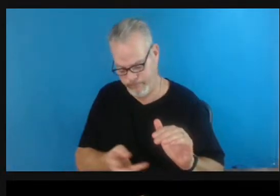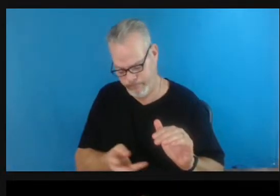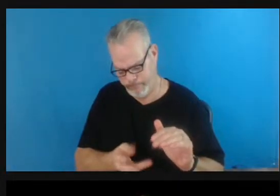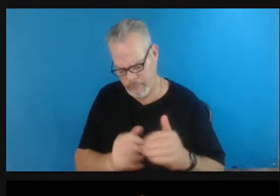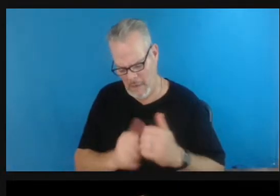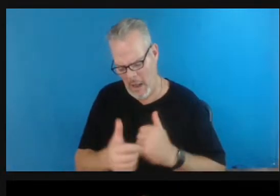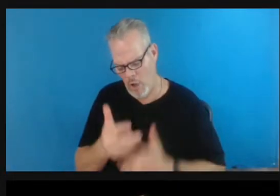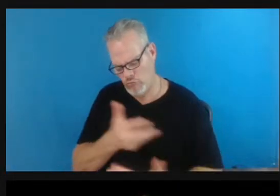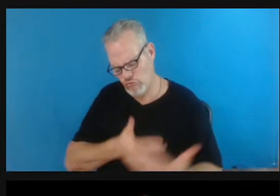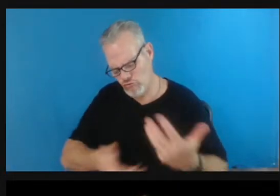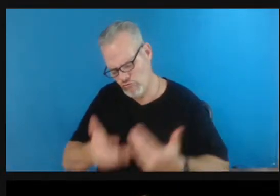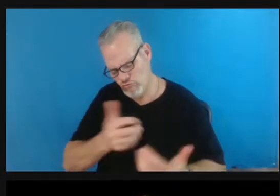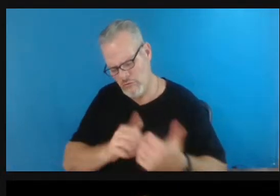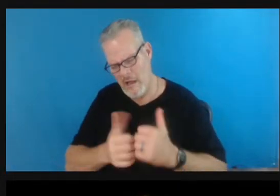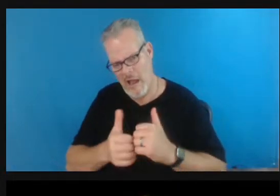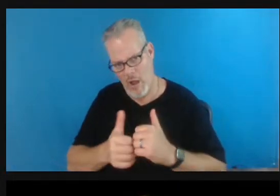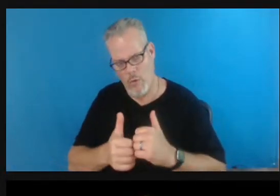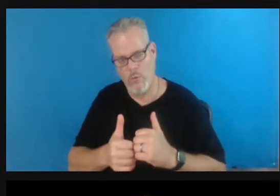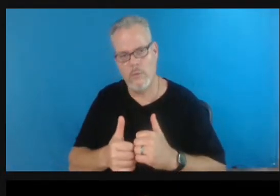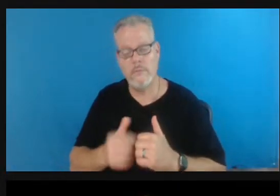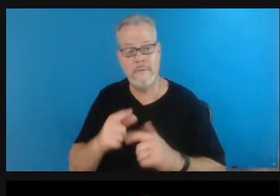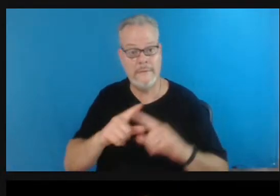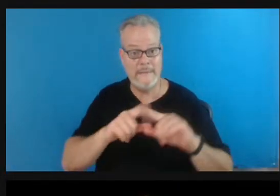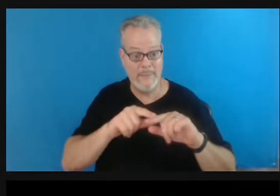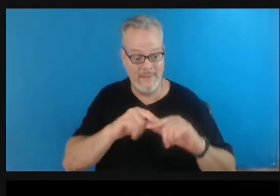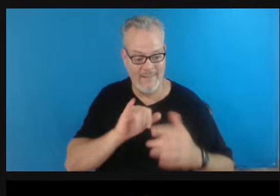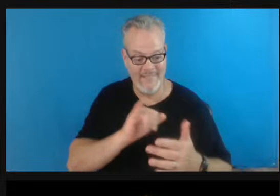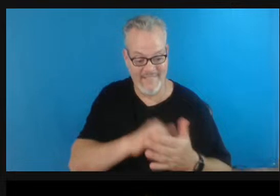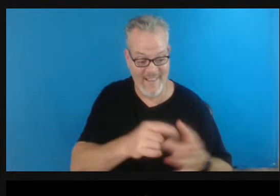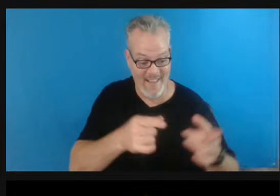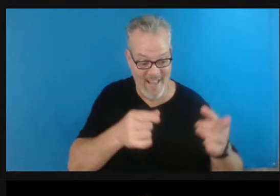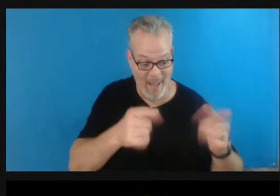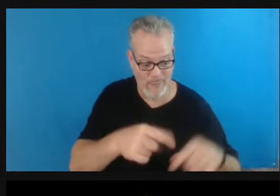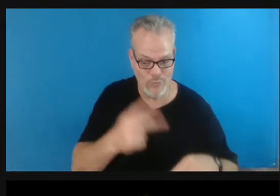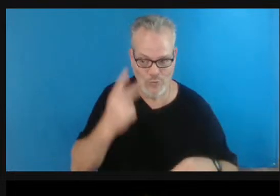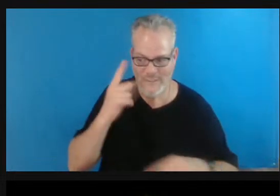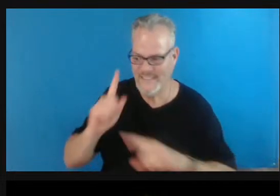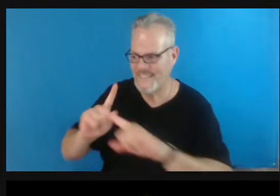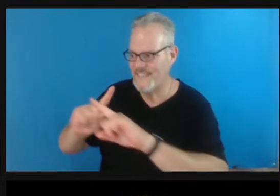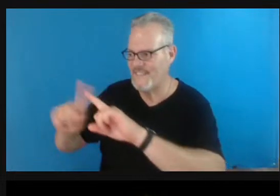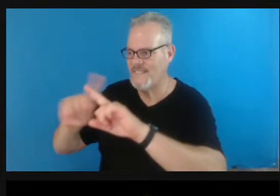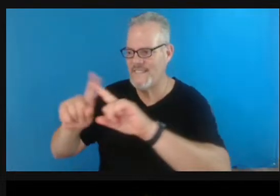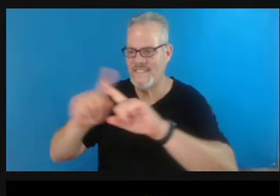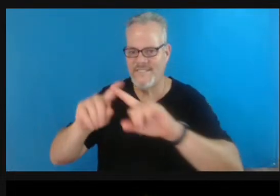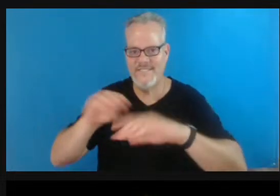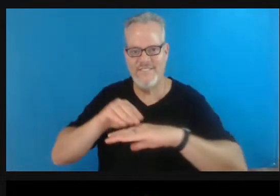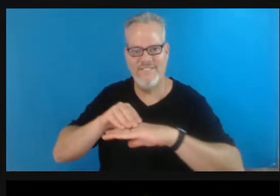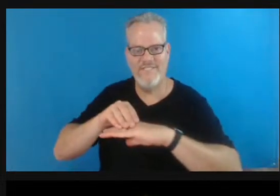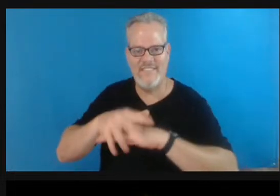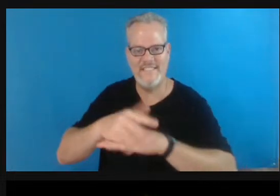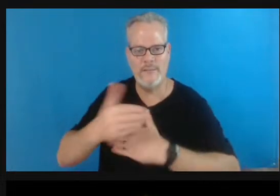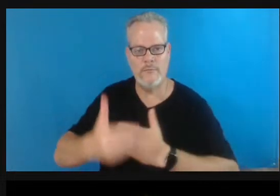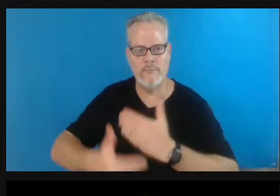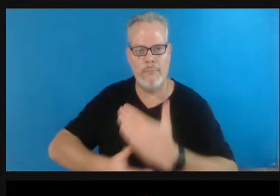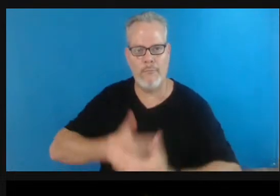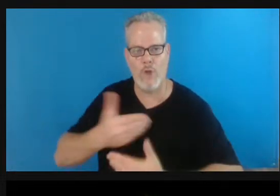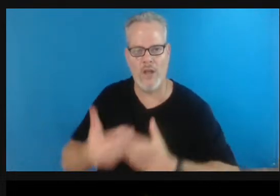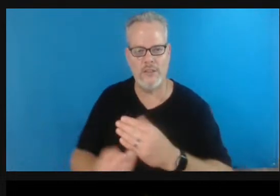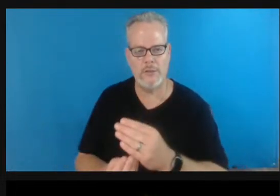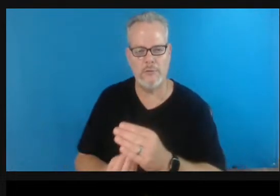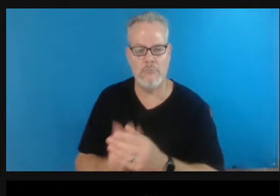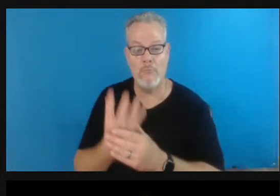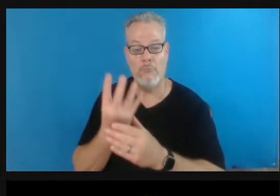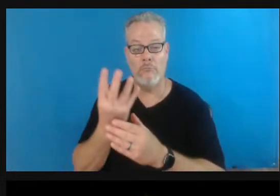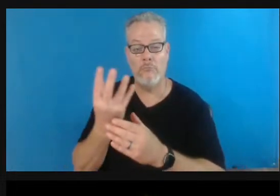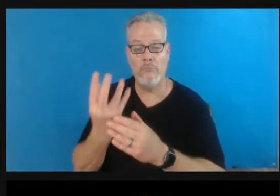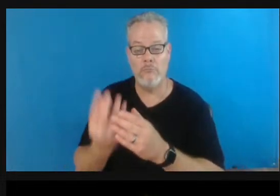connection, you could have a different amount of buffering and different effects on this process of the lava creating fountains come out of that vent.